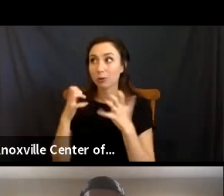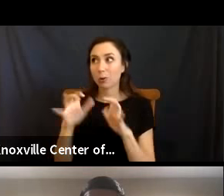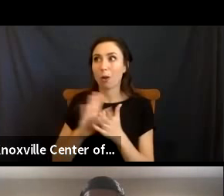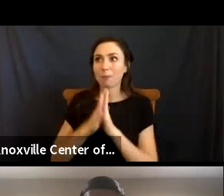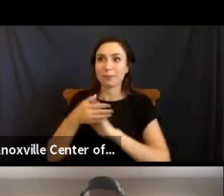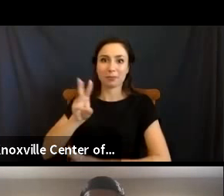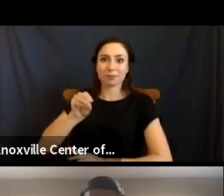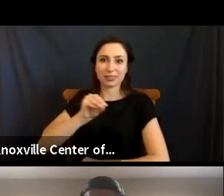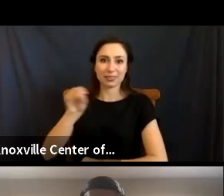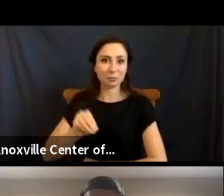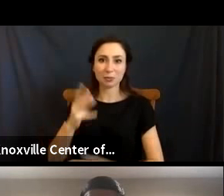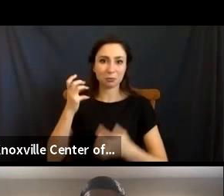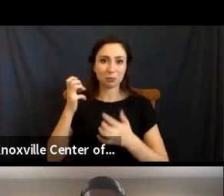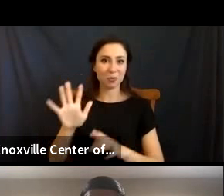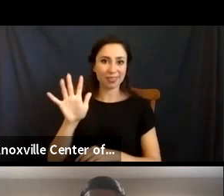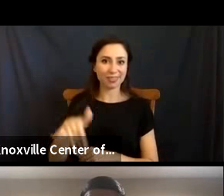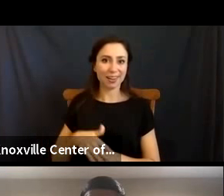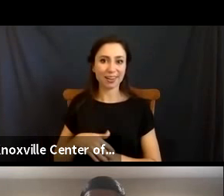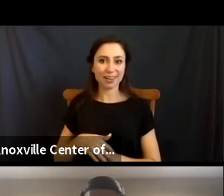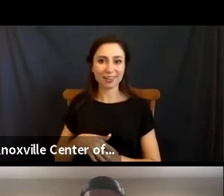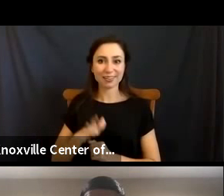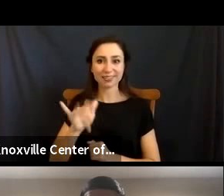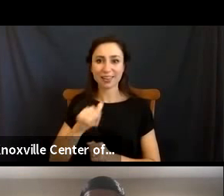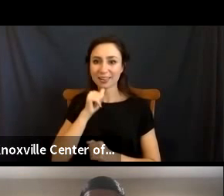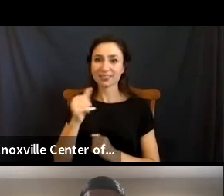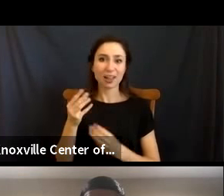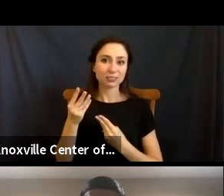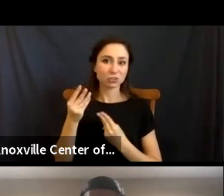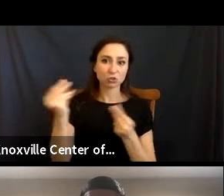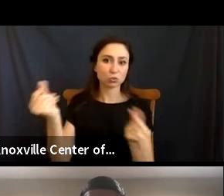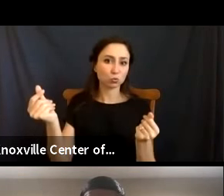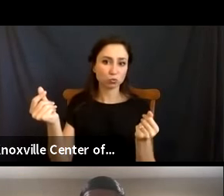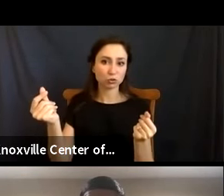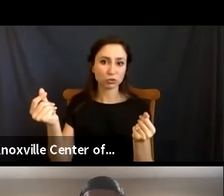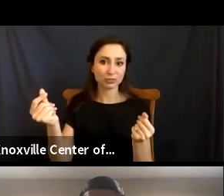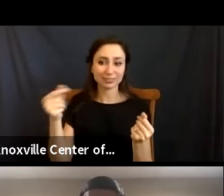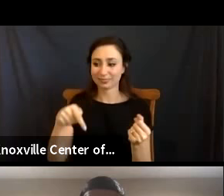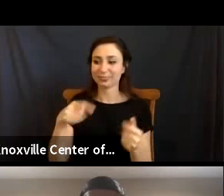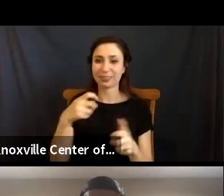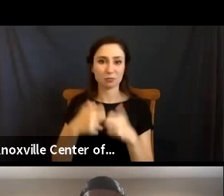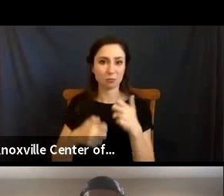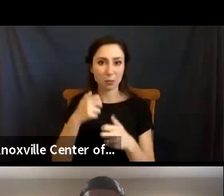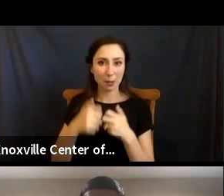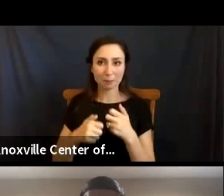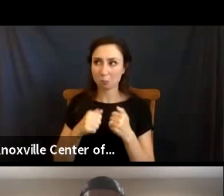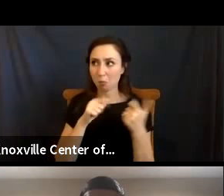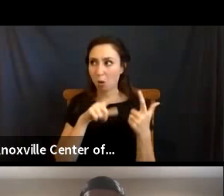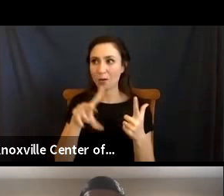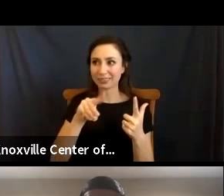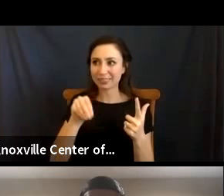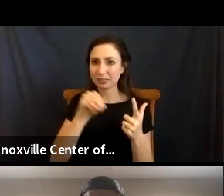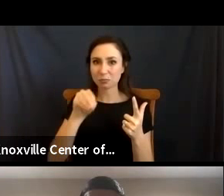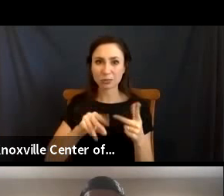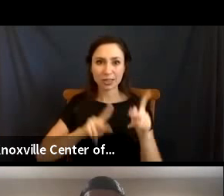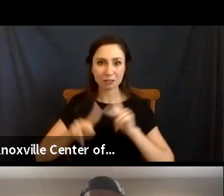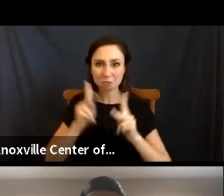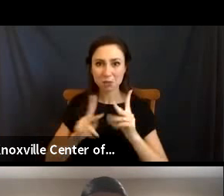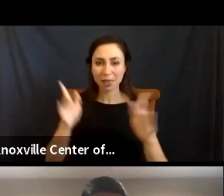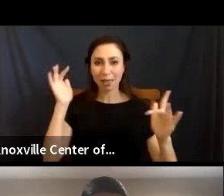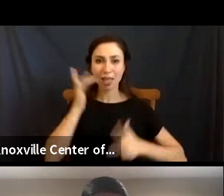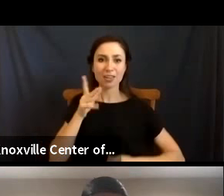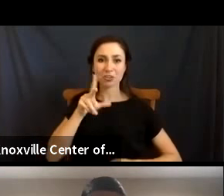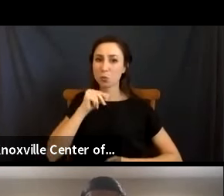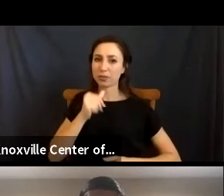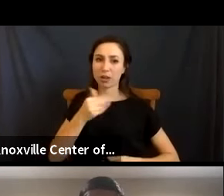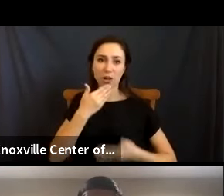No. I mean, that is not a solution to this problem. And again, it's not clear